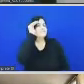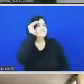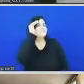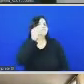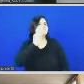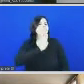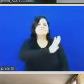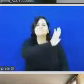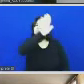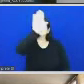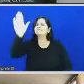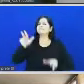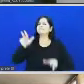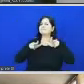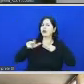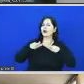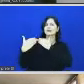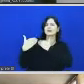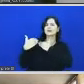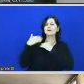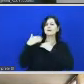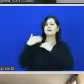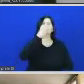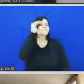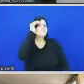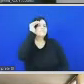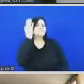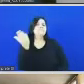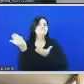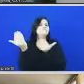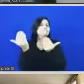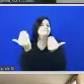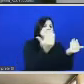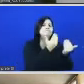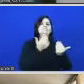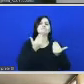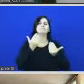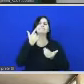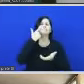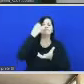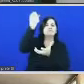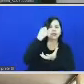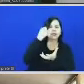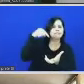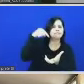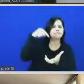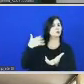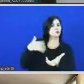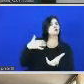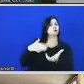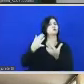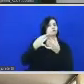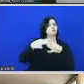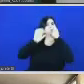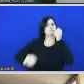and trying to give them support that is not responding to foundation priorities, but their